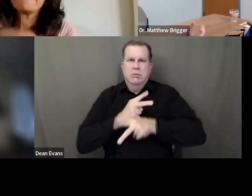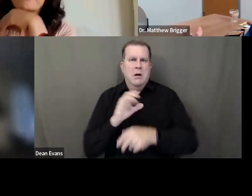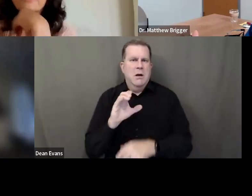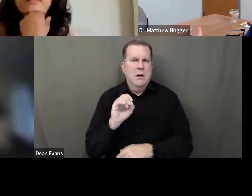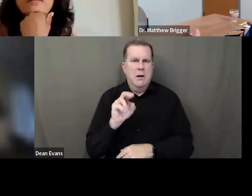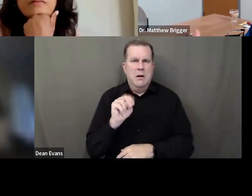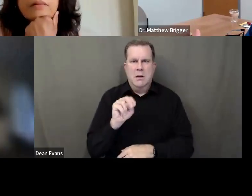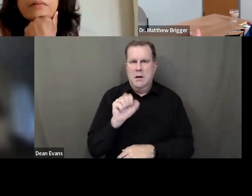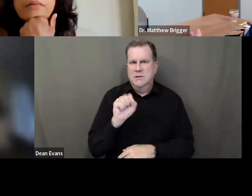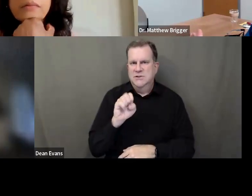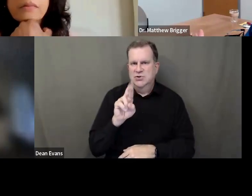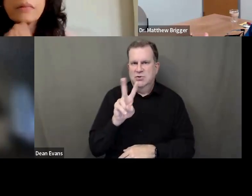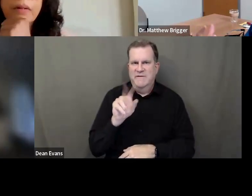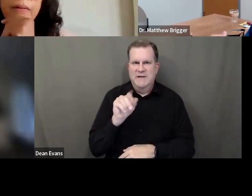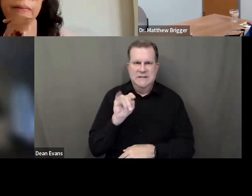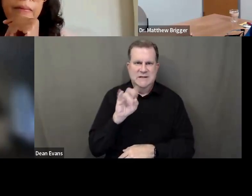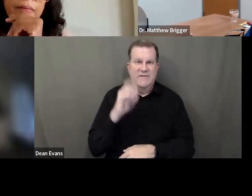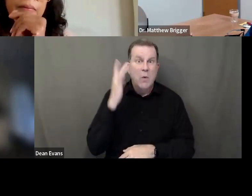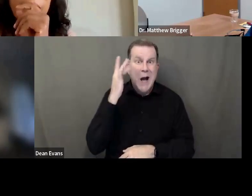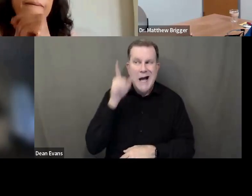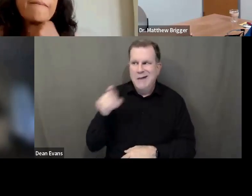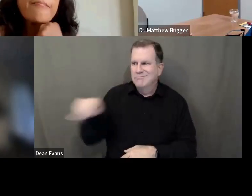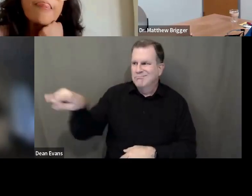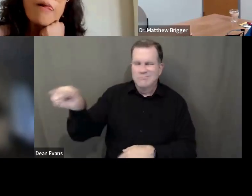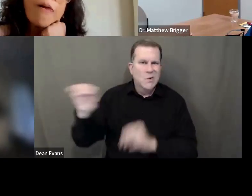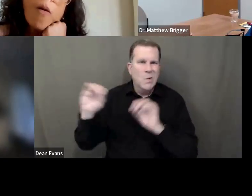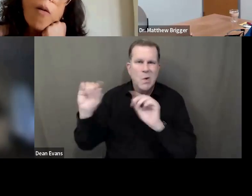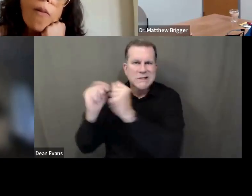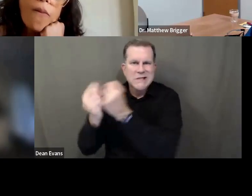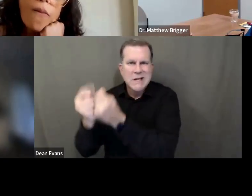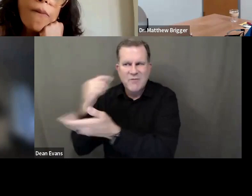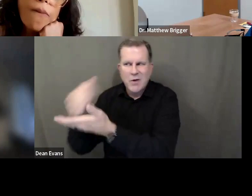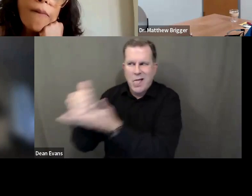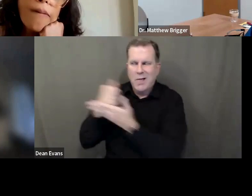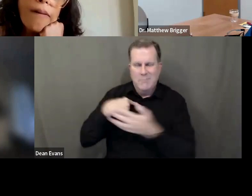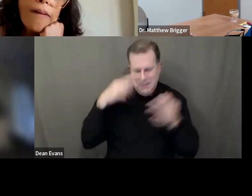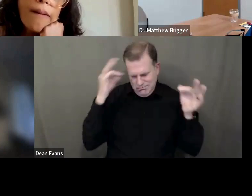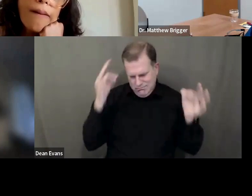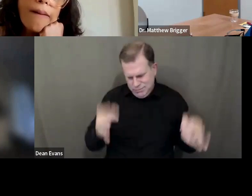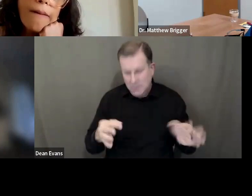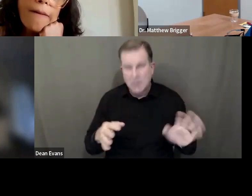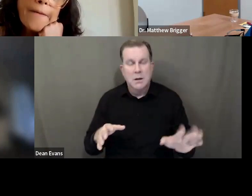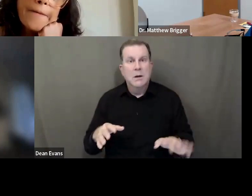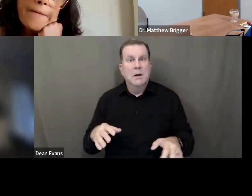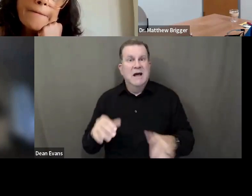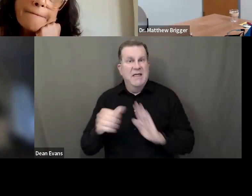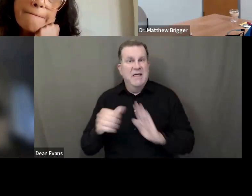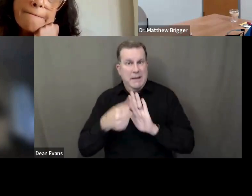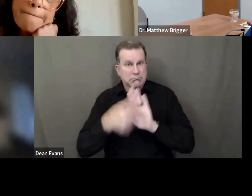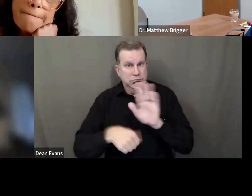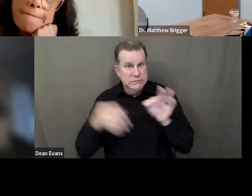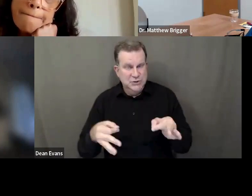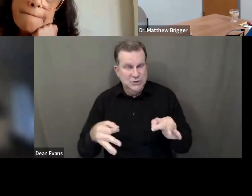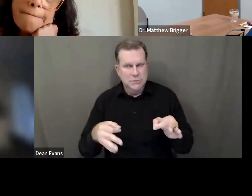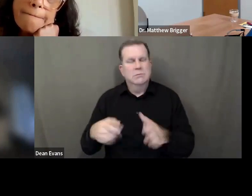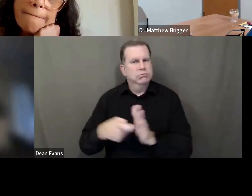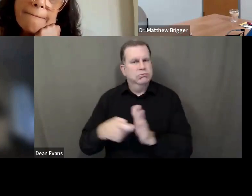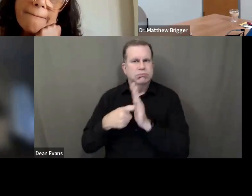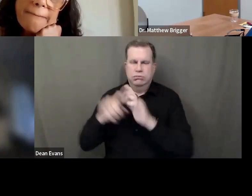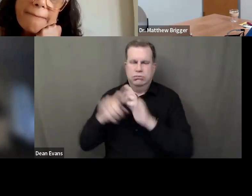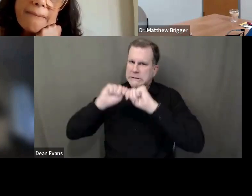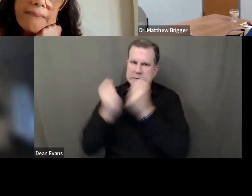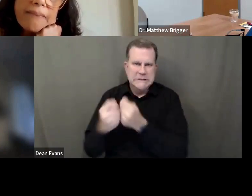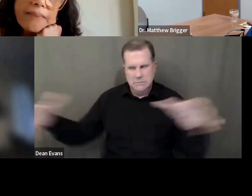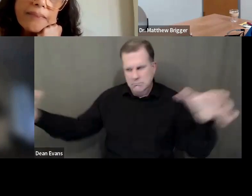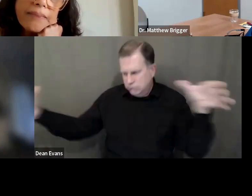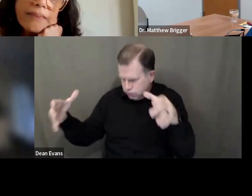of the team to help me make the decisions. And I can only do surgical decisions based on having the team be able to work with us closely. So I think that point's very